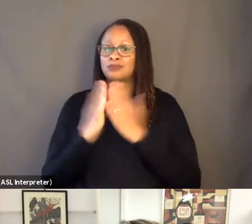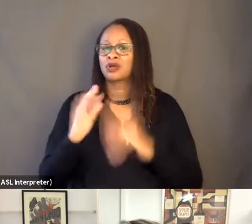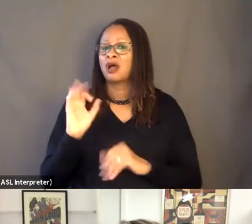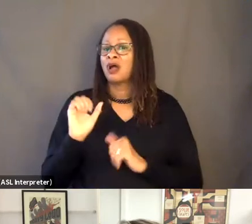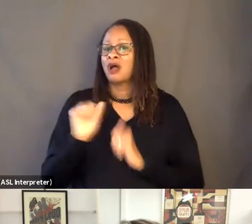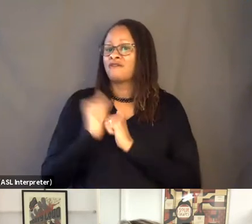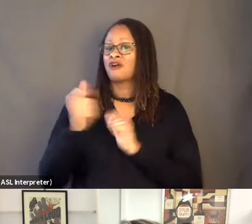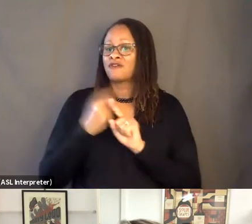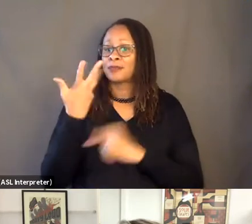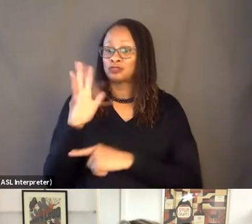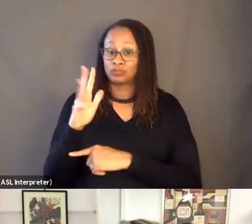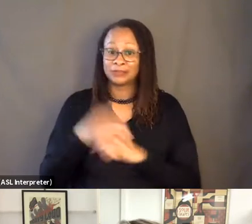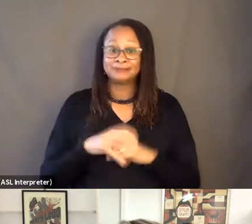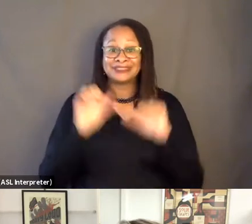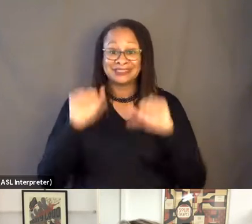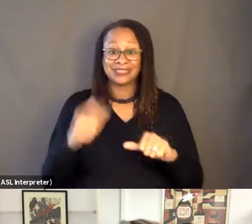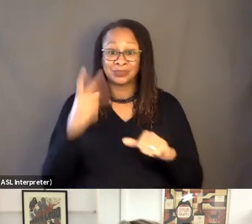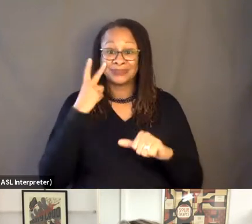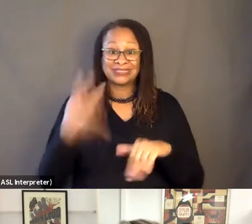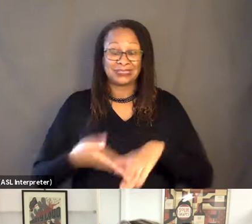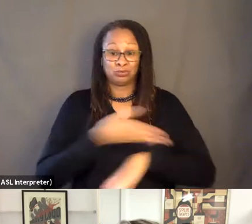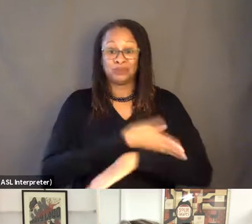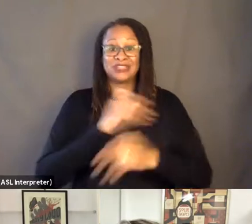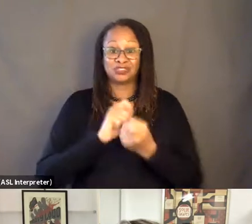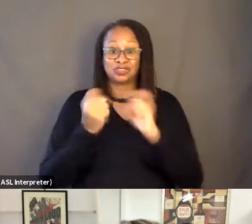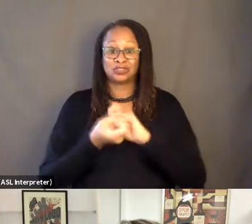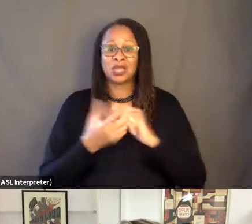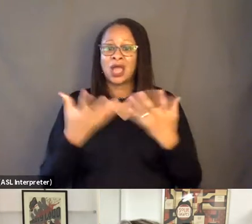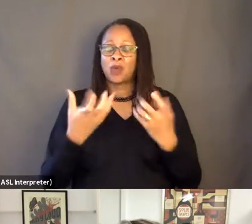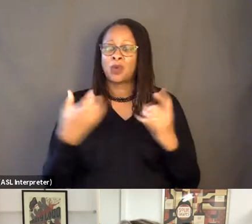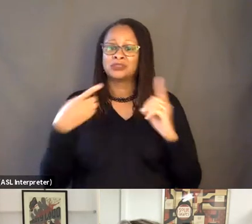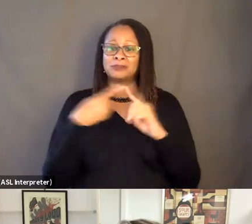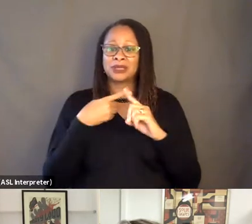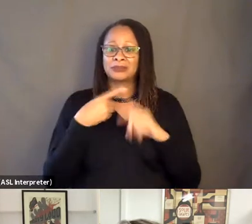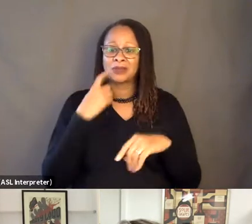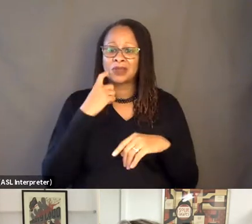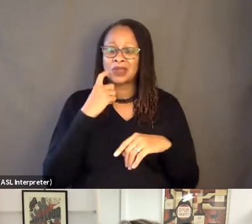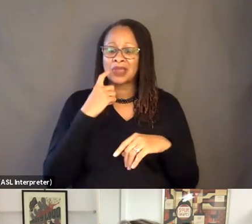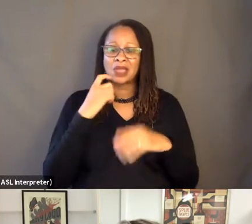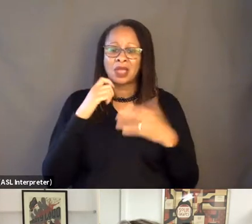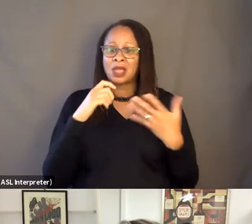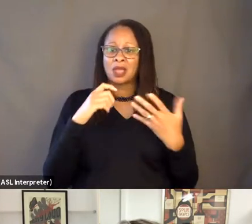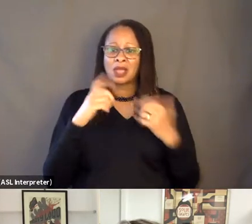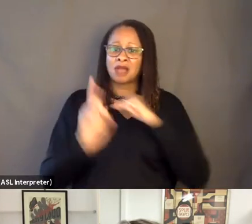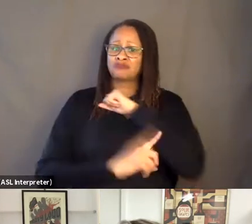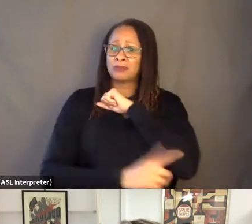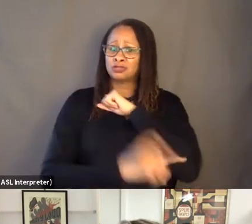So yes, things have improved. I'd also want to make the point, I don't want to rubbish